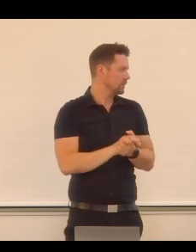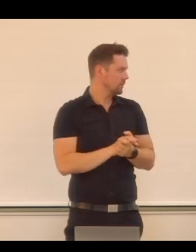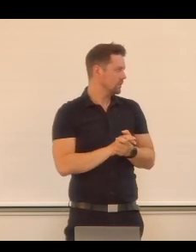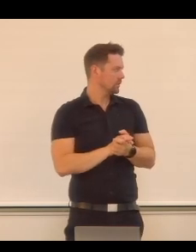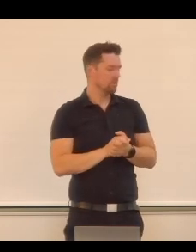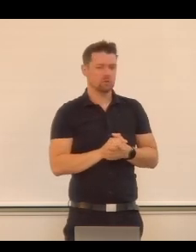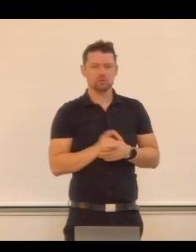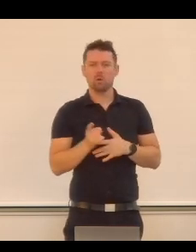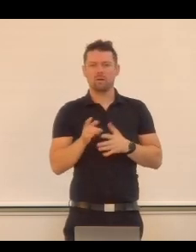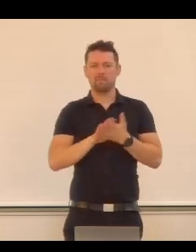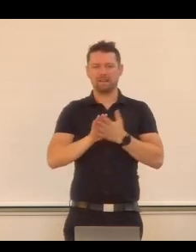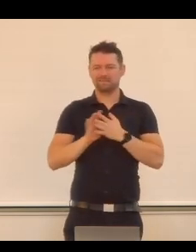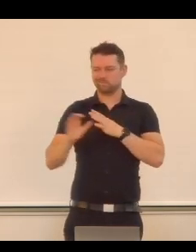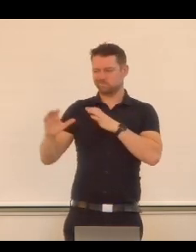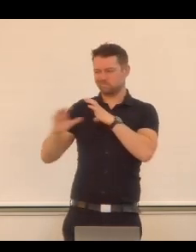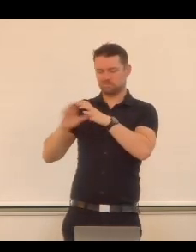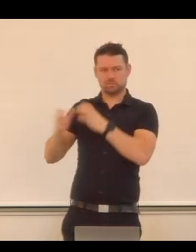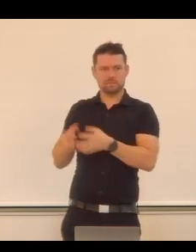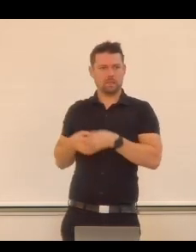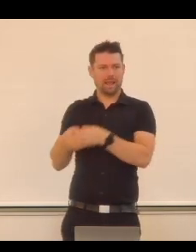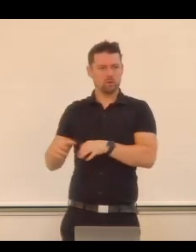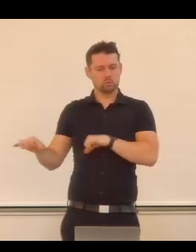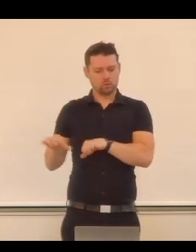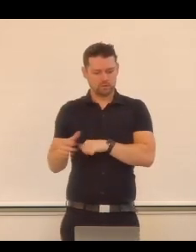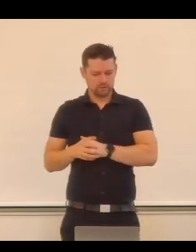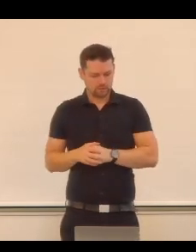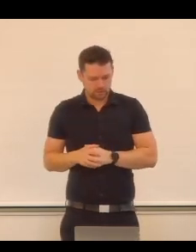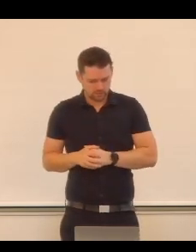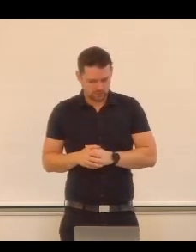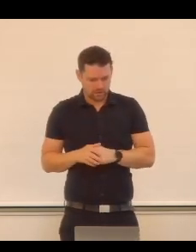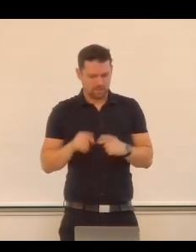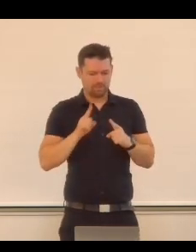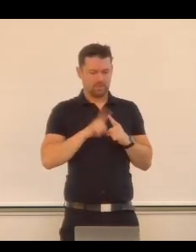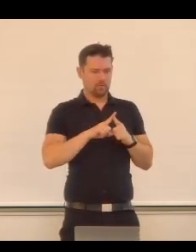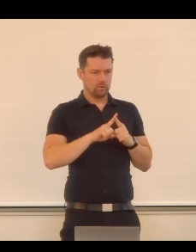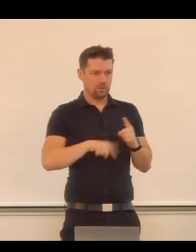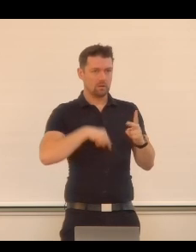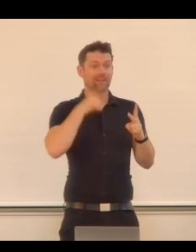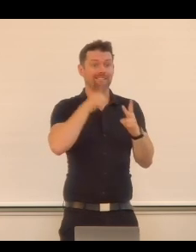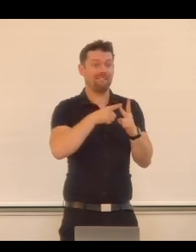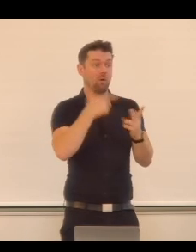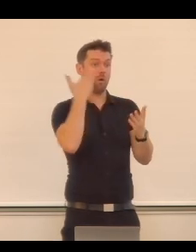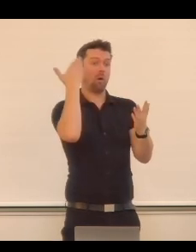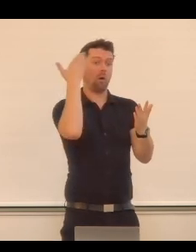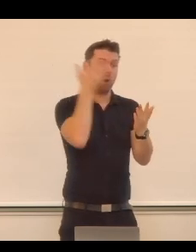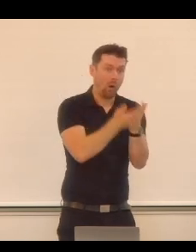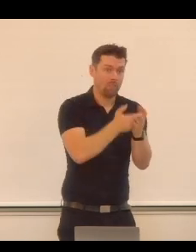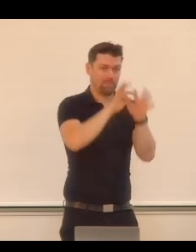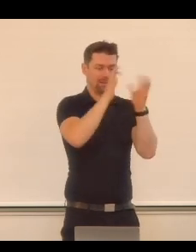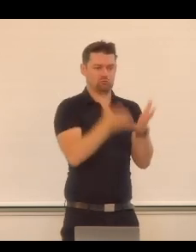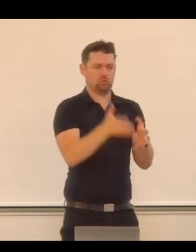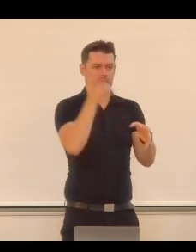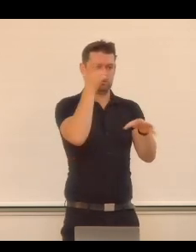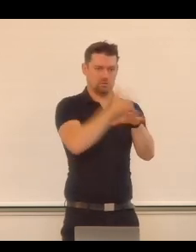short comm delay with MCC, and then we skipped ahead to being at the asteroid. And we had